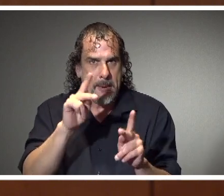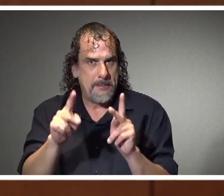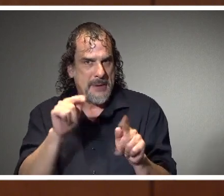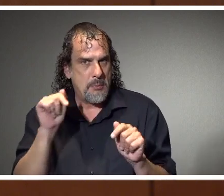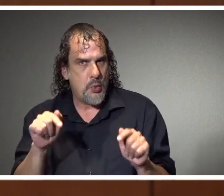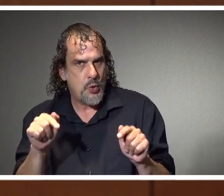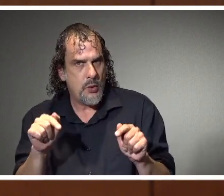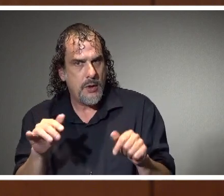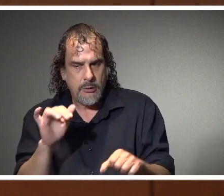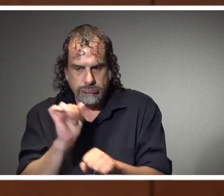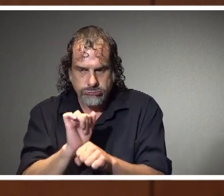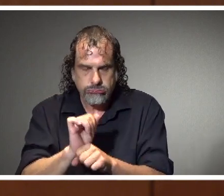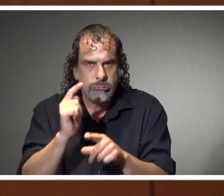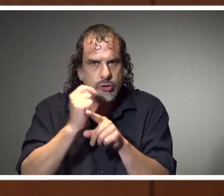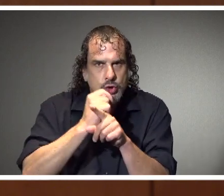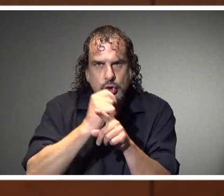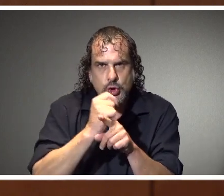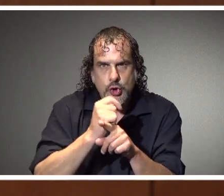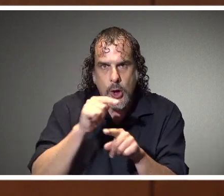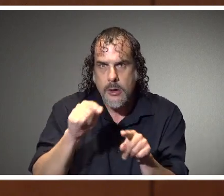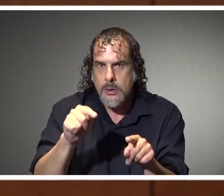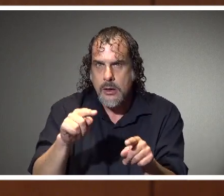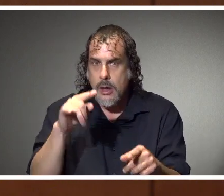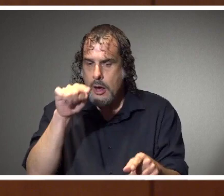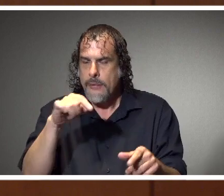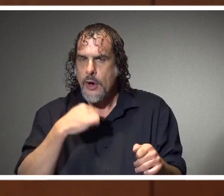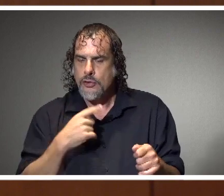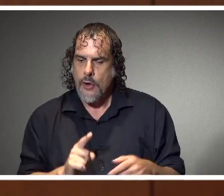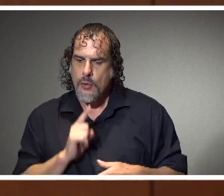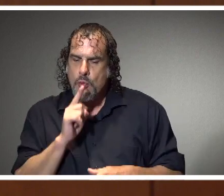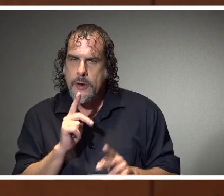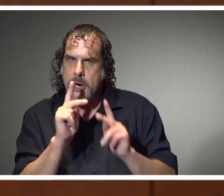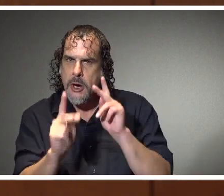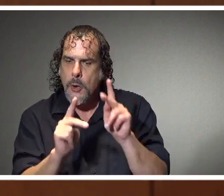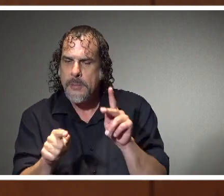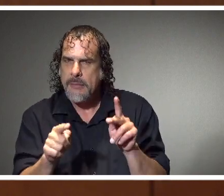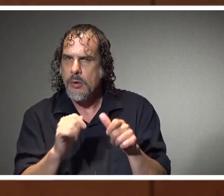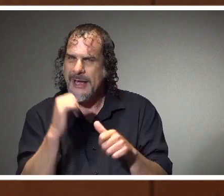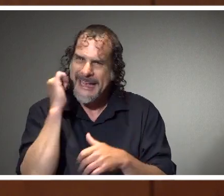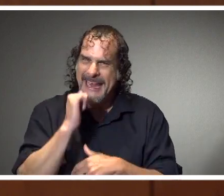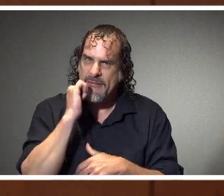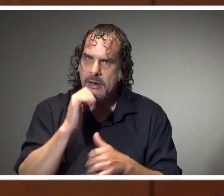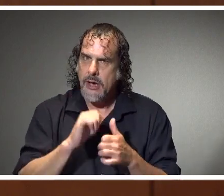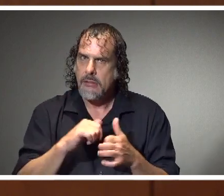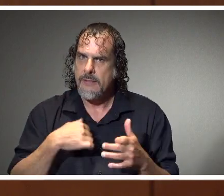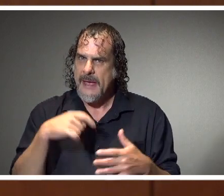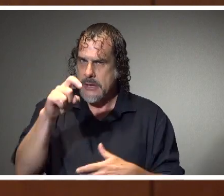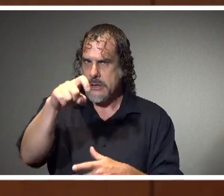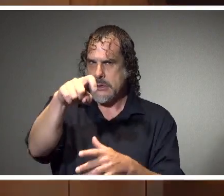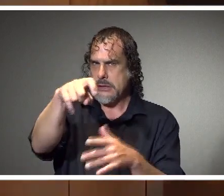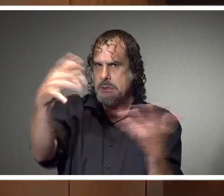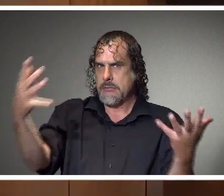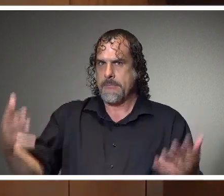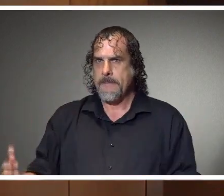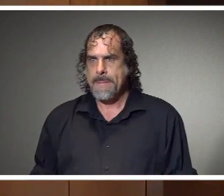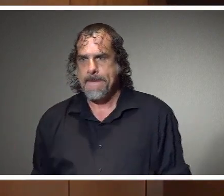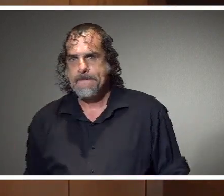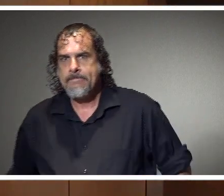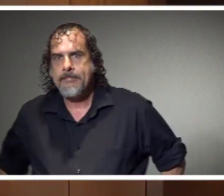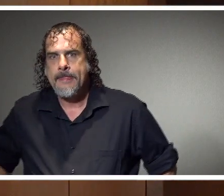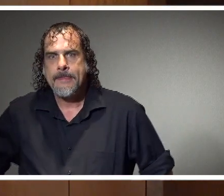in our workforce, because those are the real Mississippians every day that need it. Patrick?